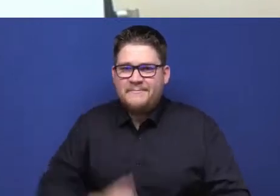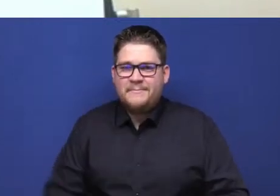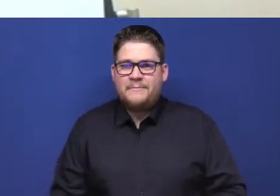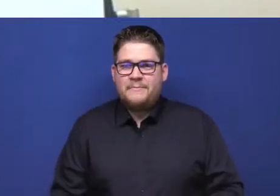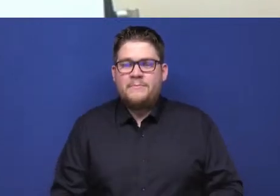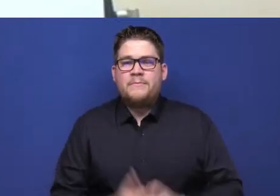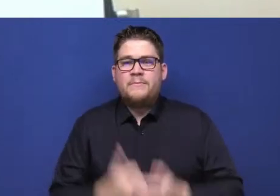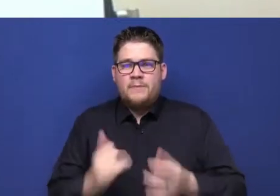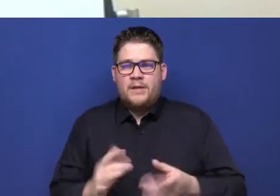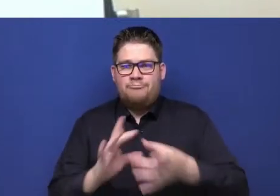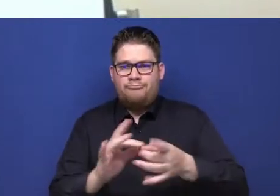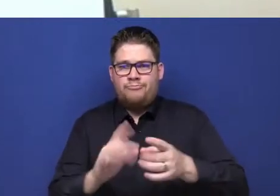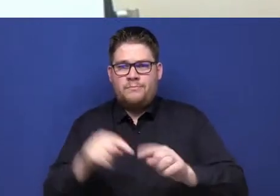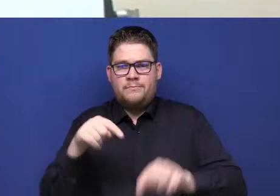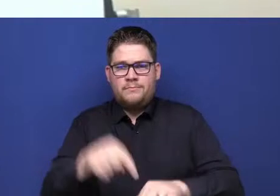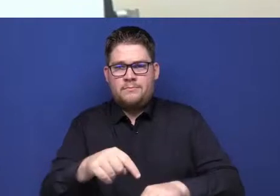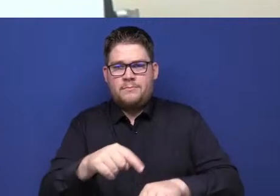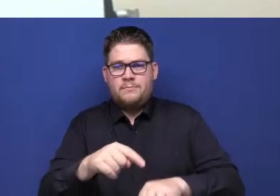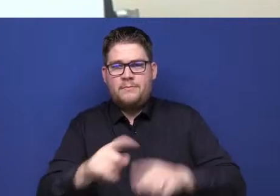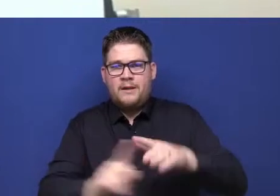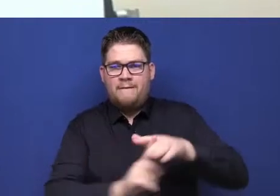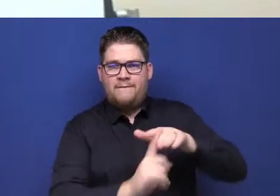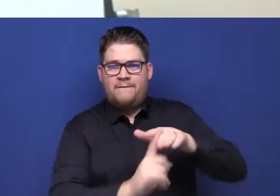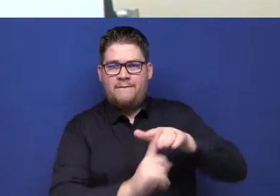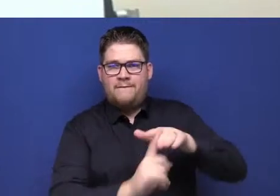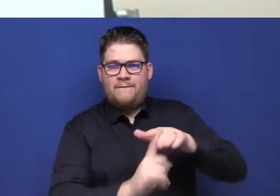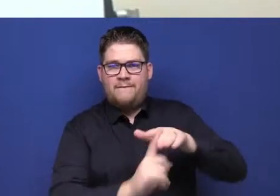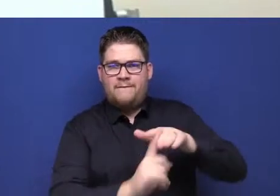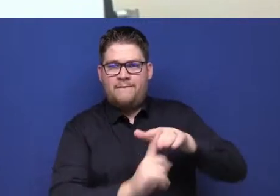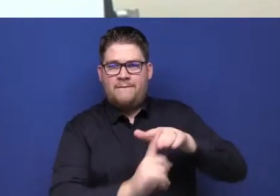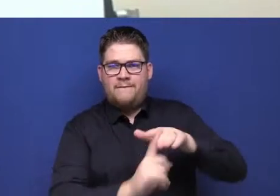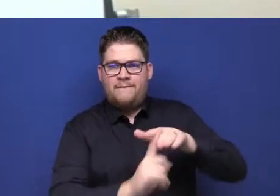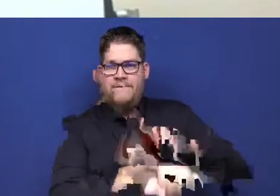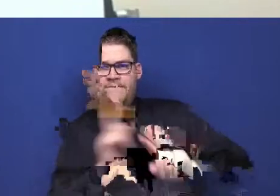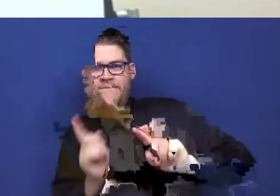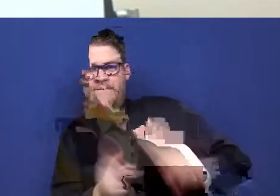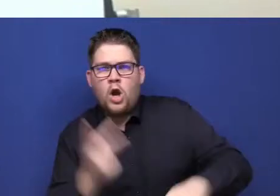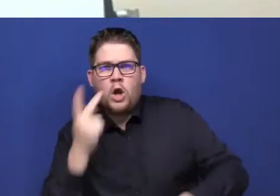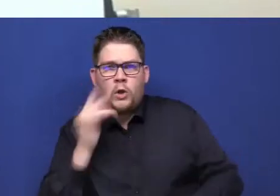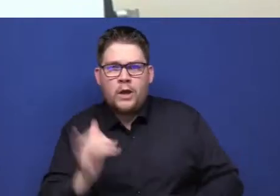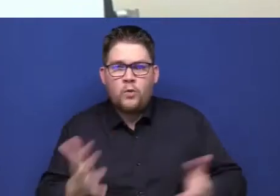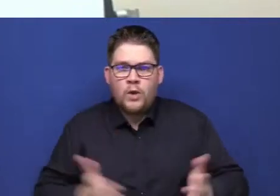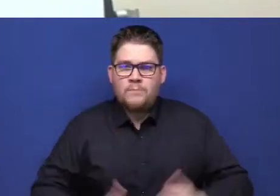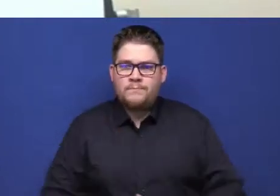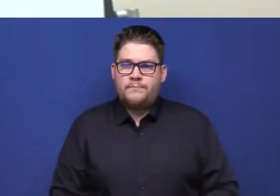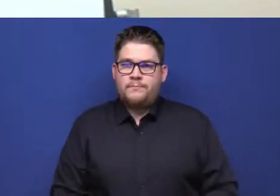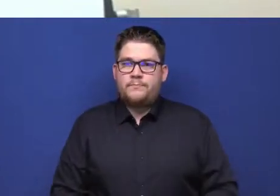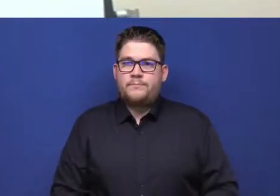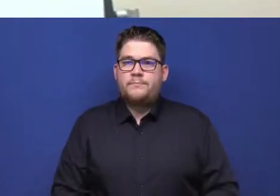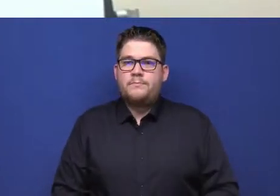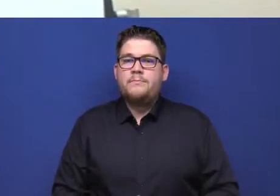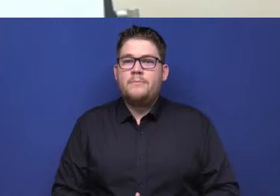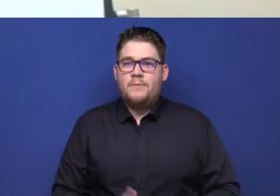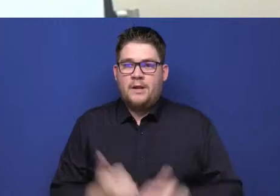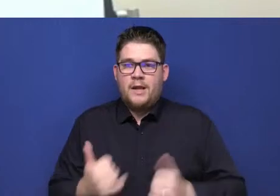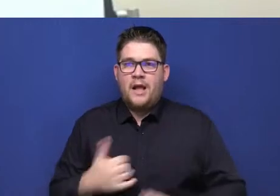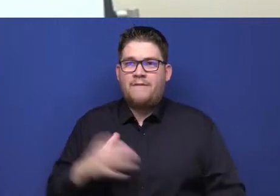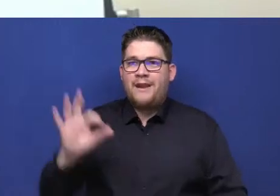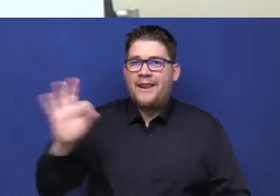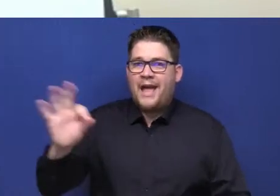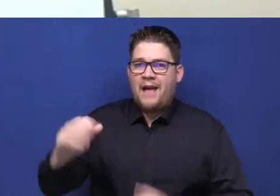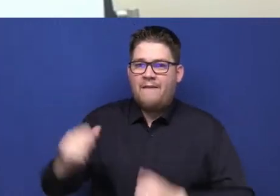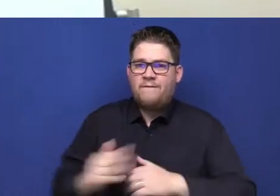Council resolutions, 28 states of local emergency, 75 evacuation orders representing